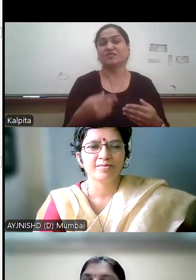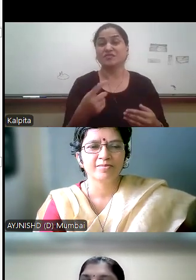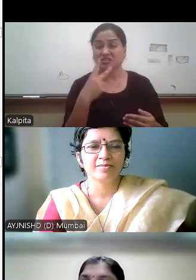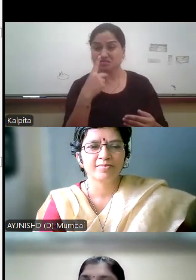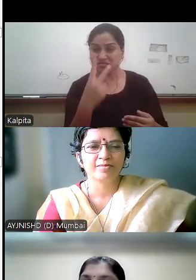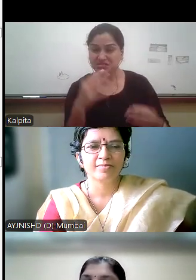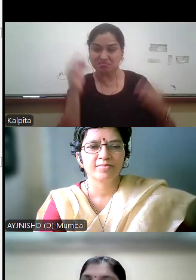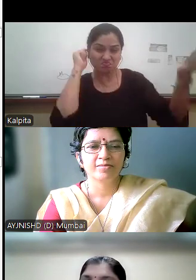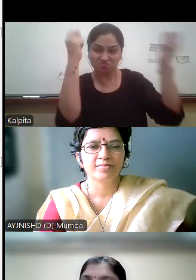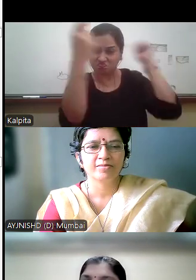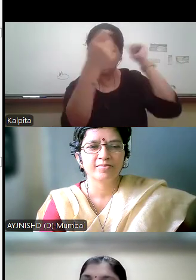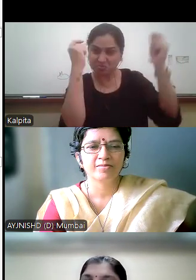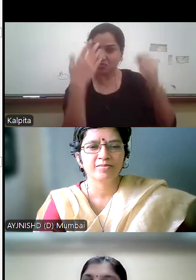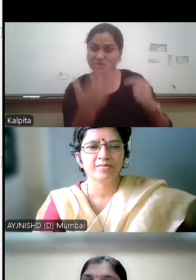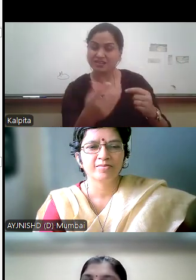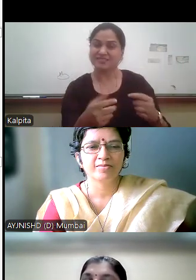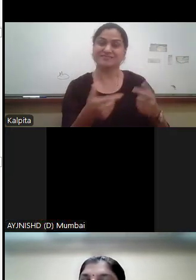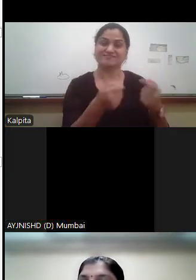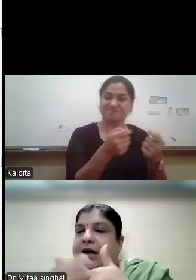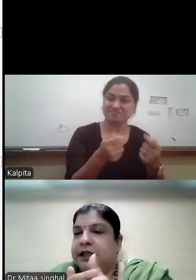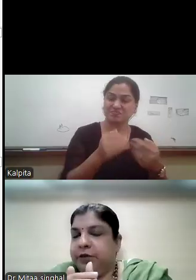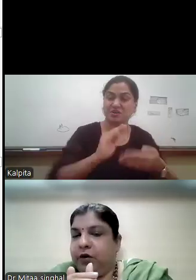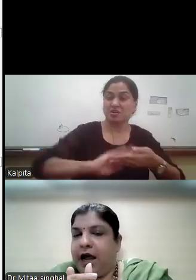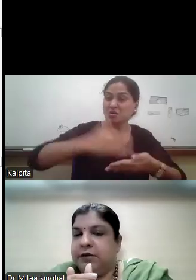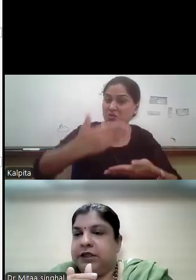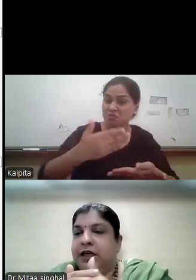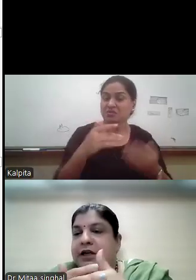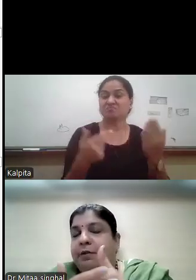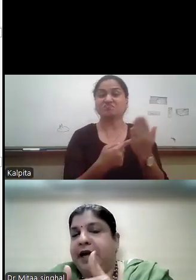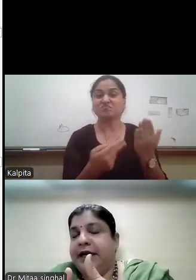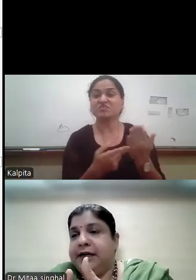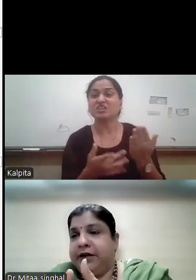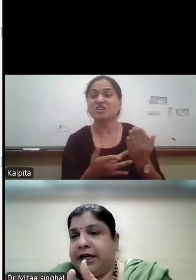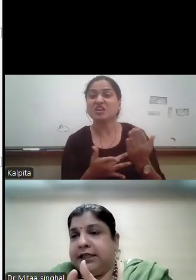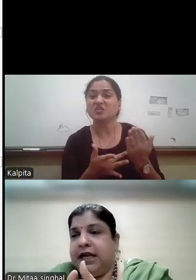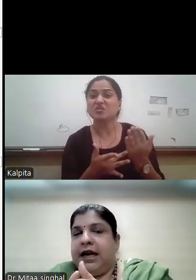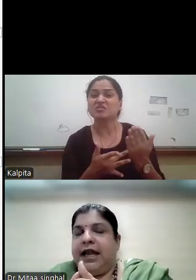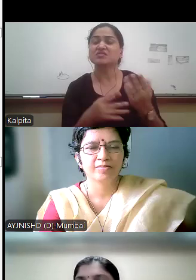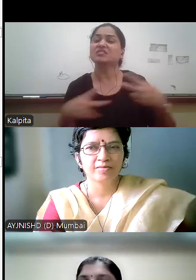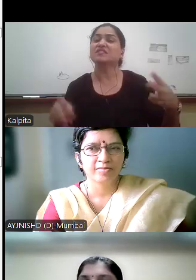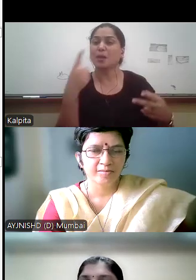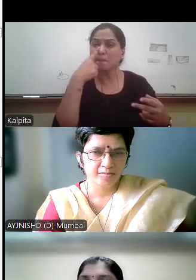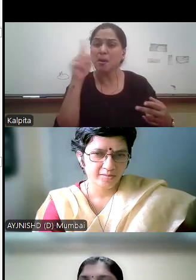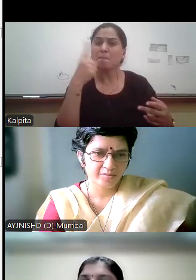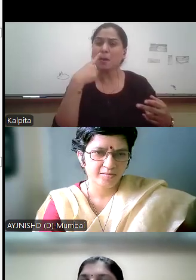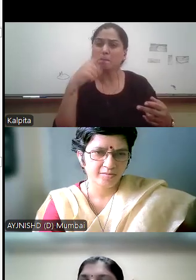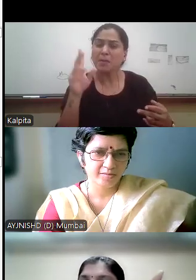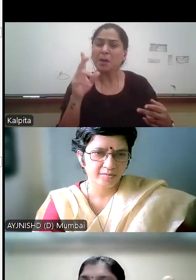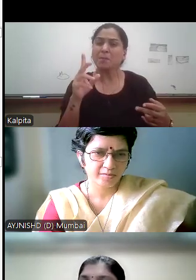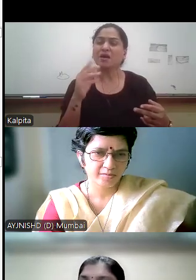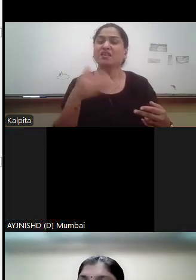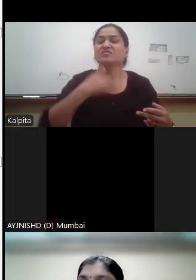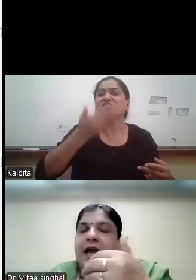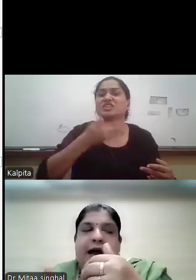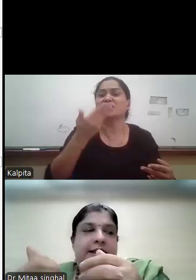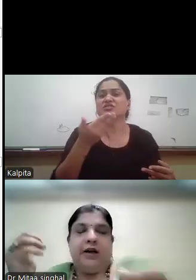modeling, computers, videos, we can use awareness programs, we can do parental trainings. Like if I tell the parents some